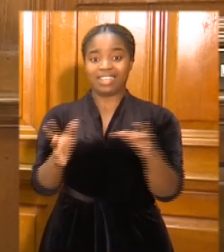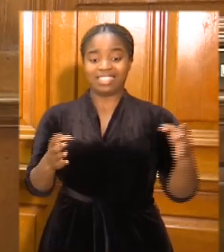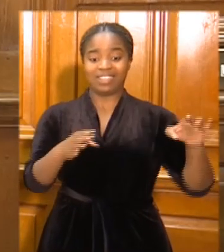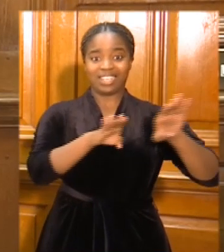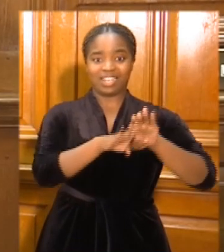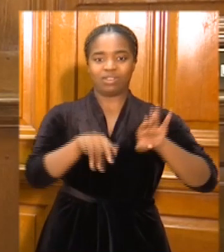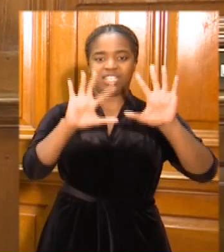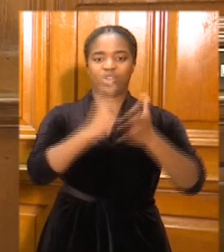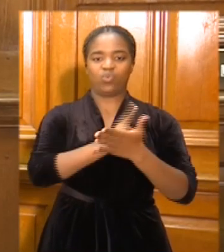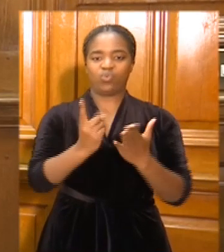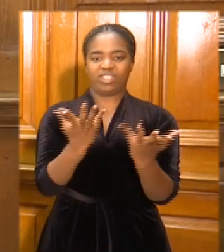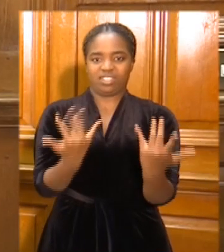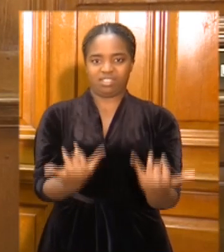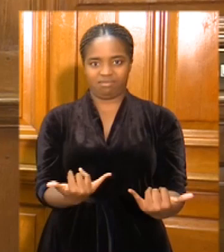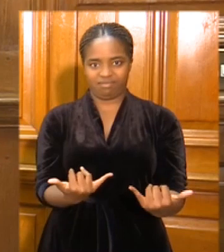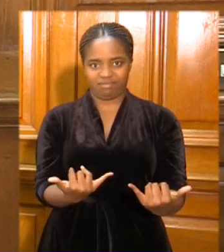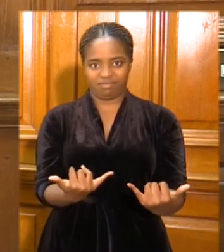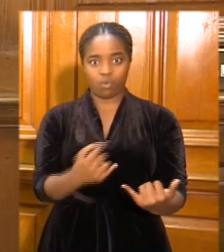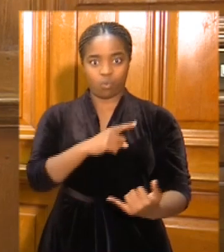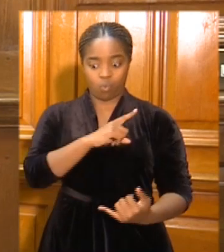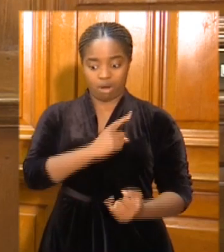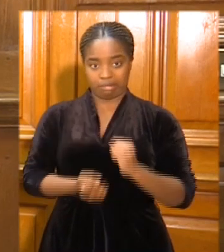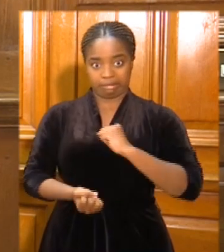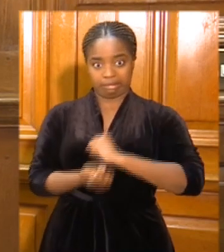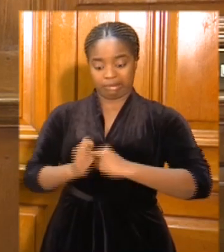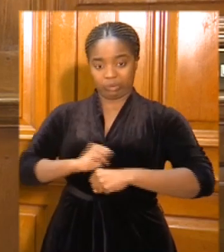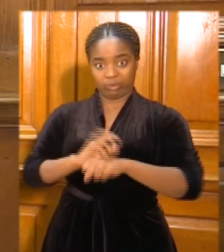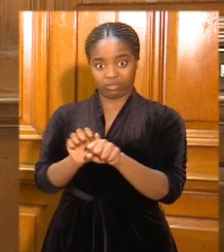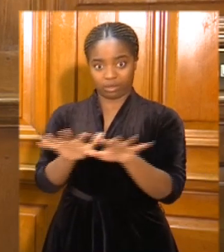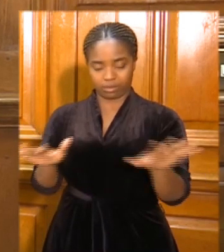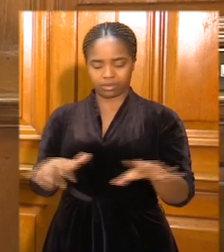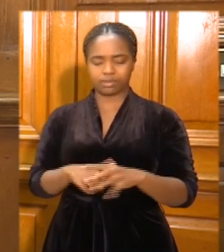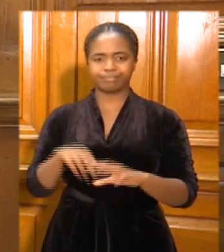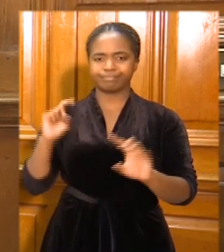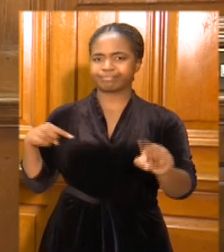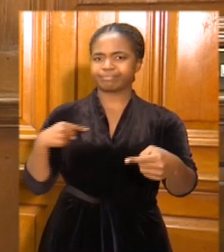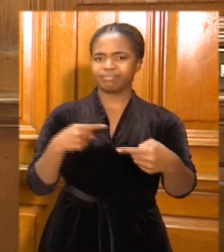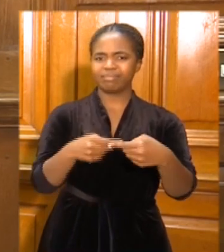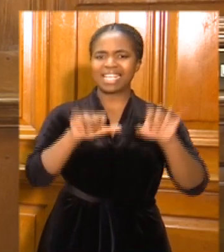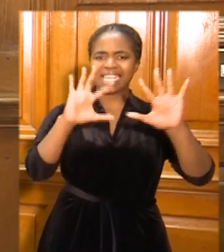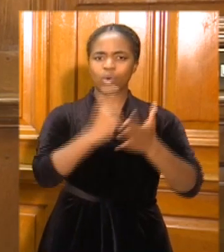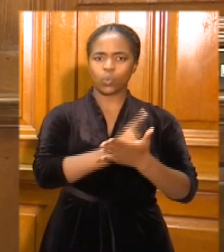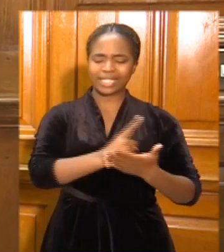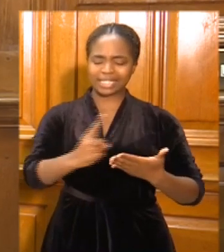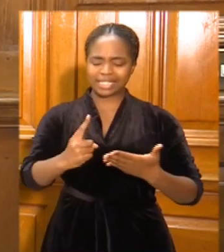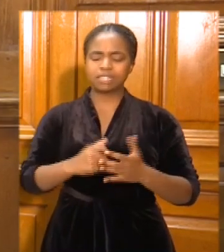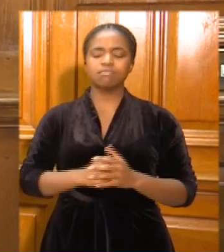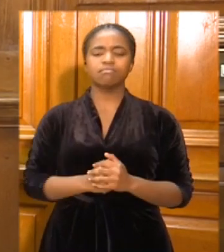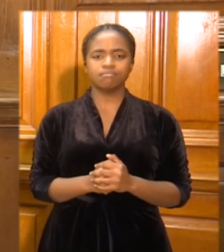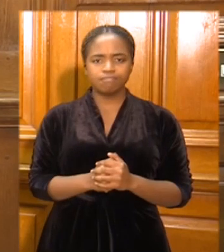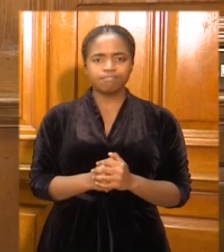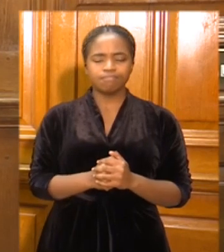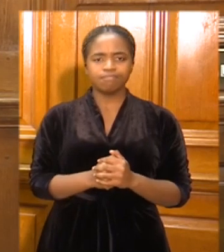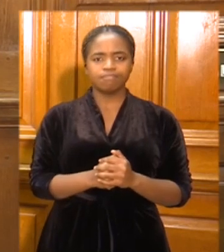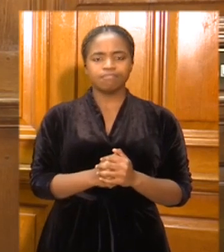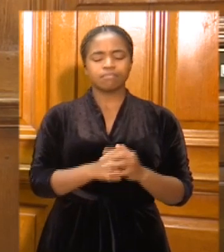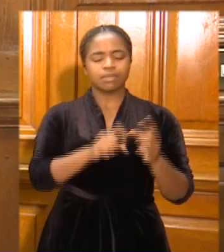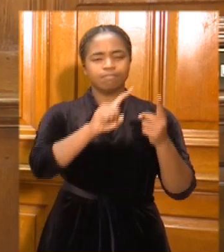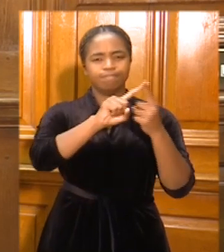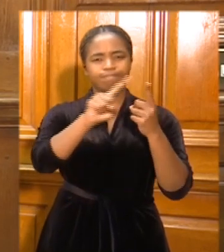in response to the coronavirus pandemic. Since then, we have implemented severe and